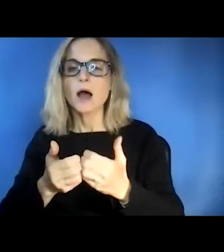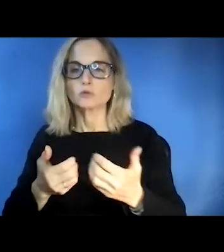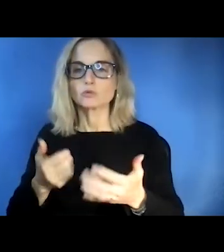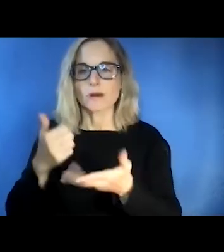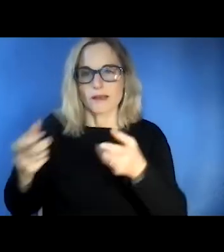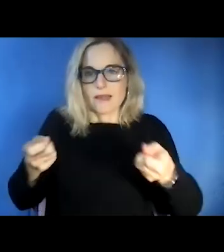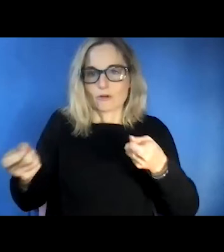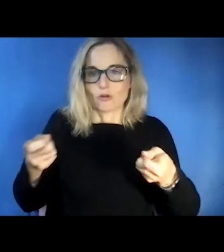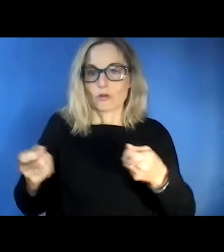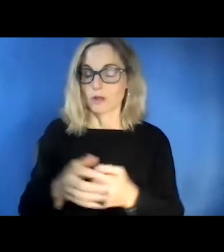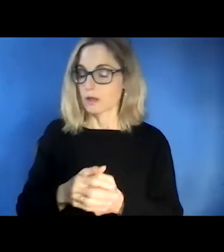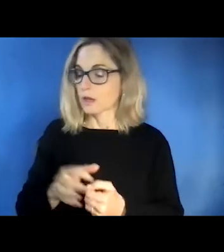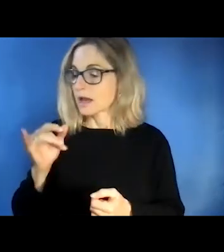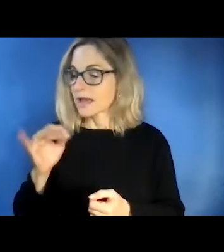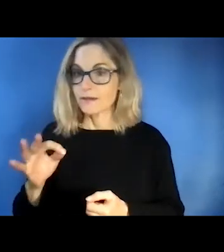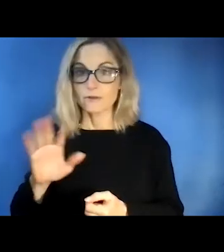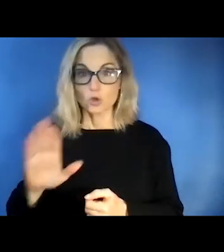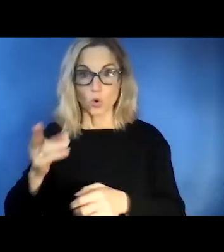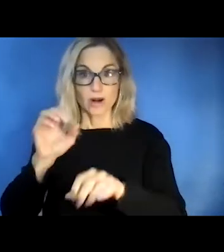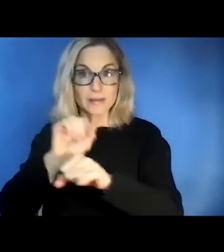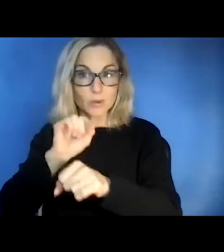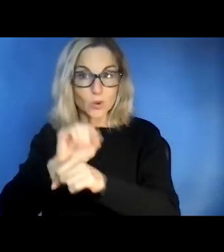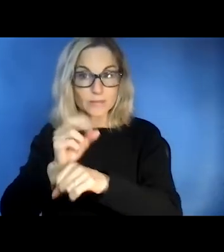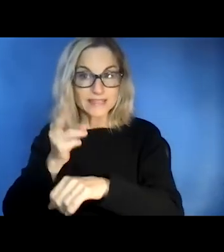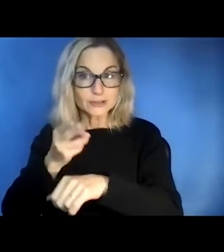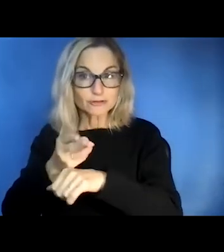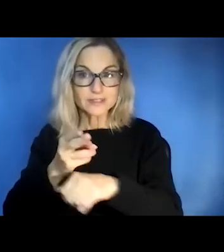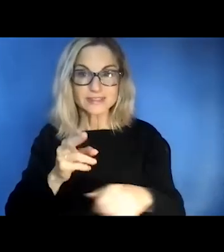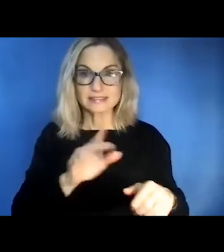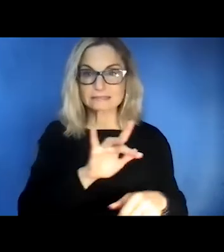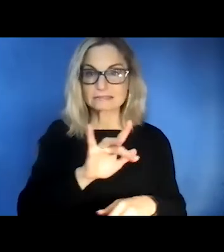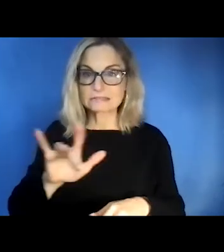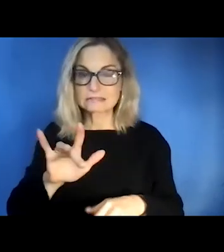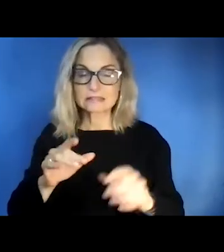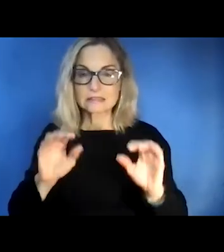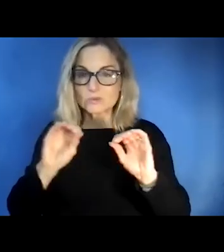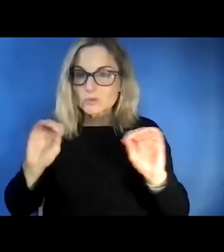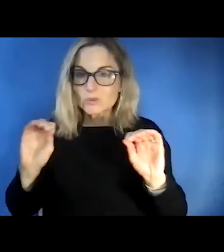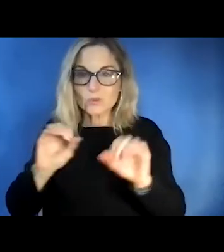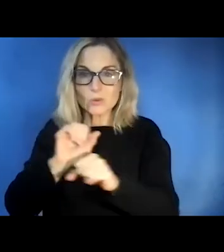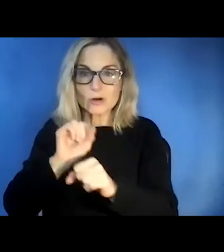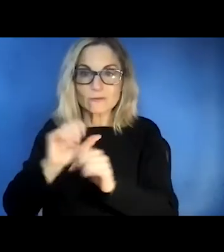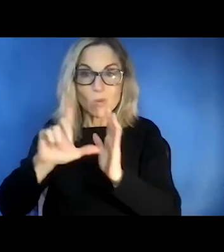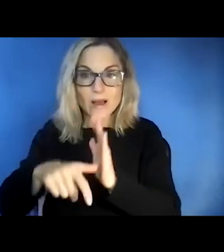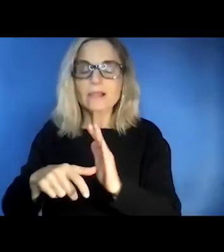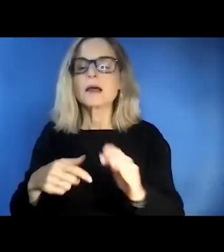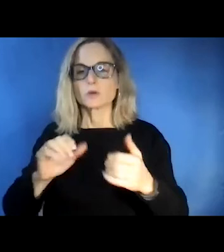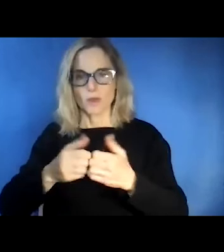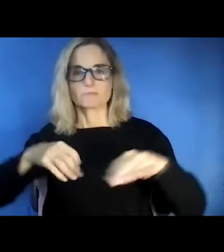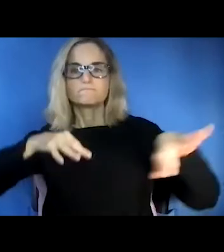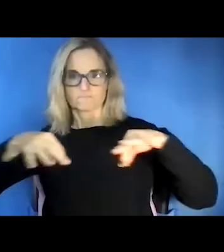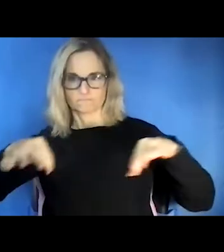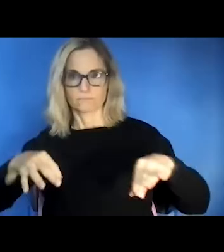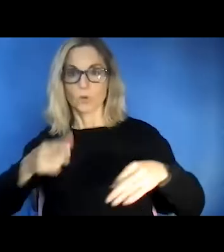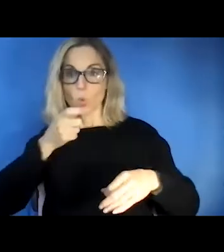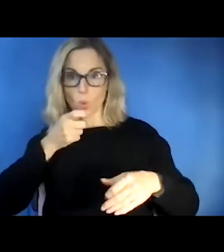in your employment history, anything that might come up on your background checks, to give you the opportunity to explain who you are as